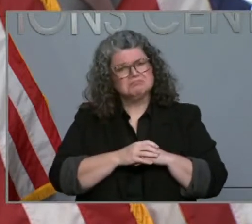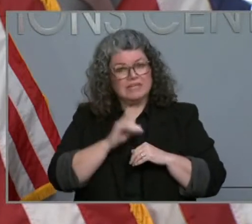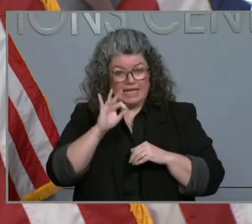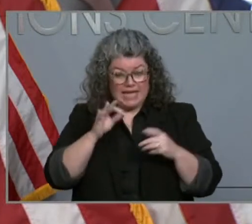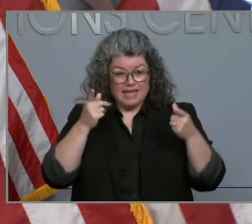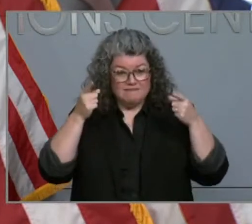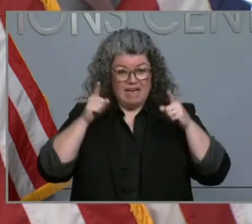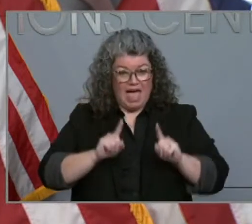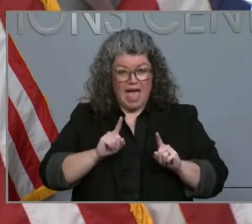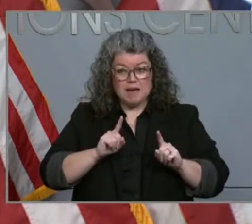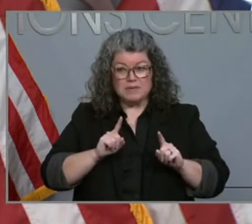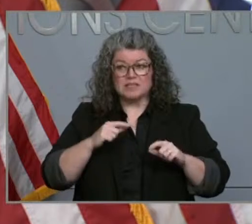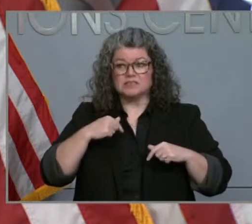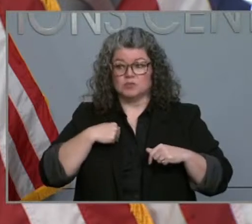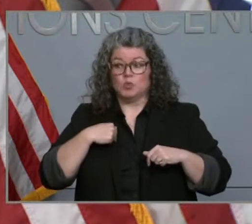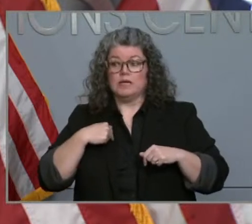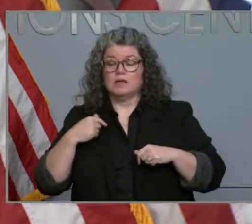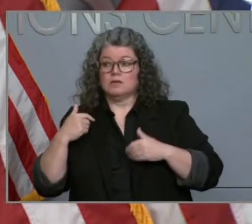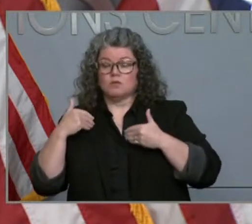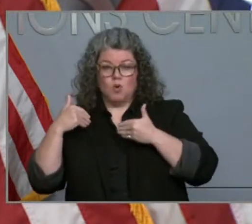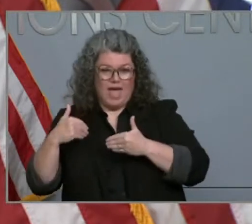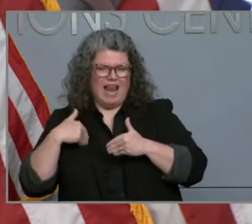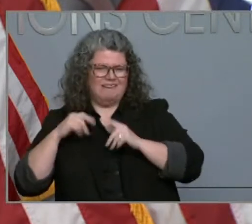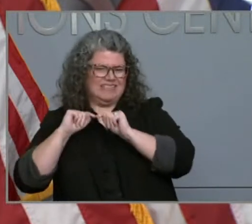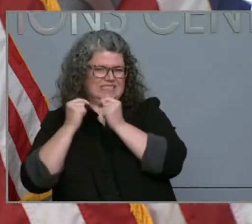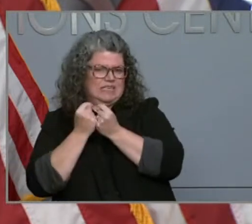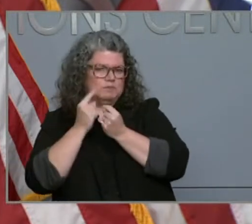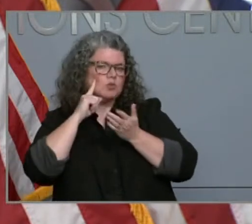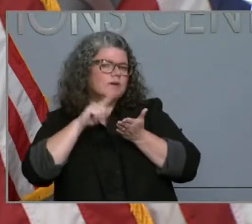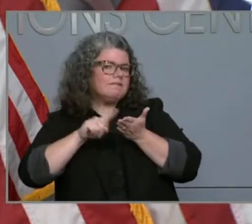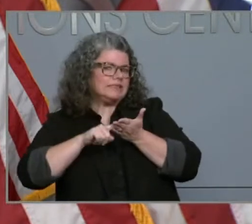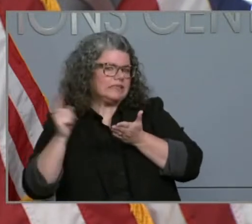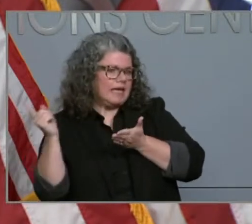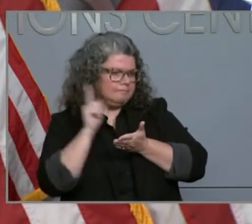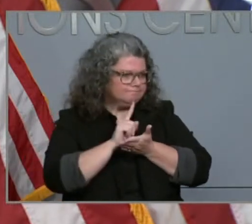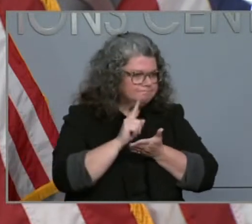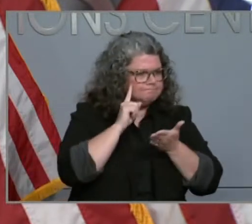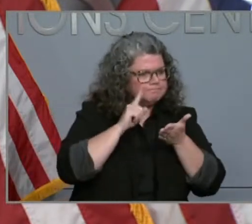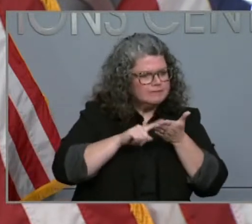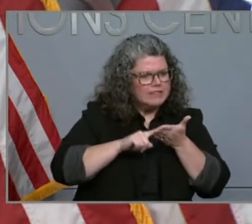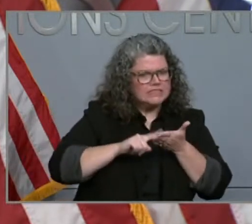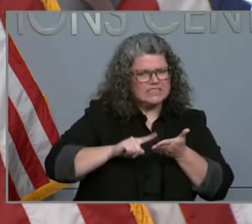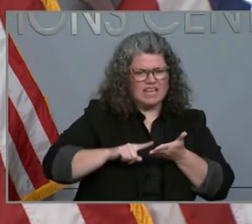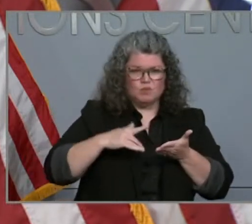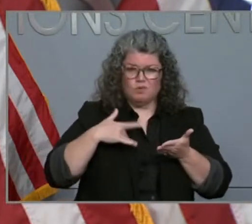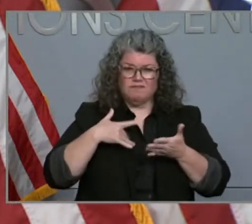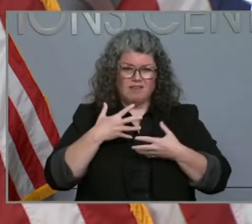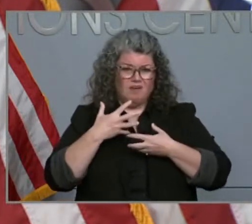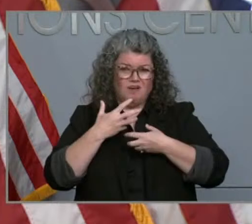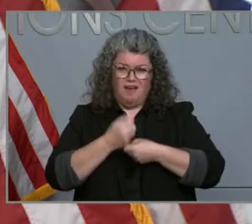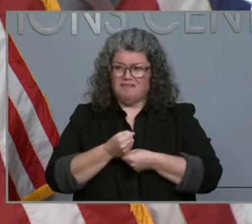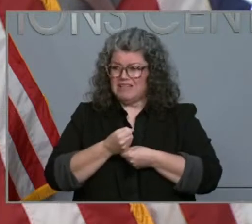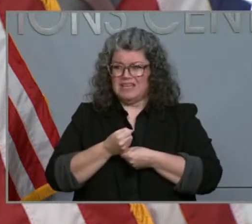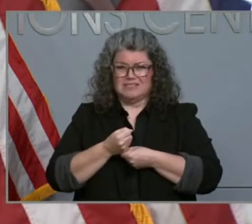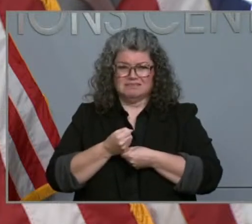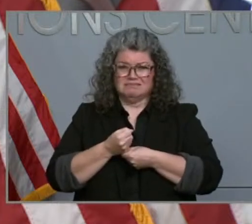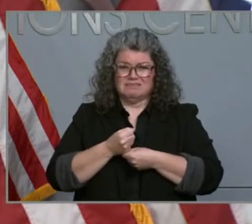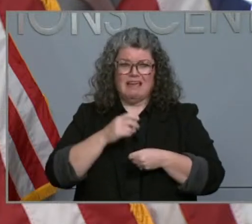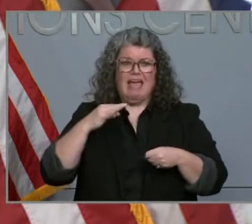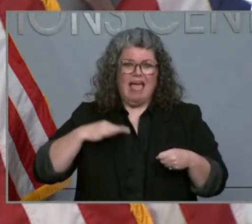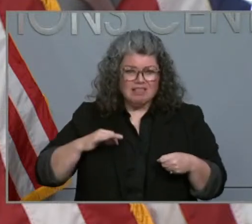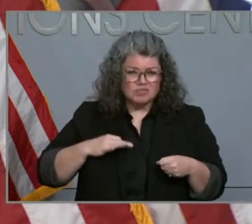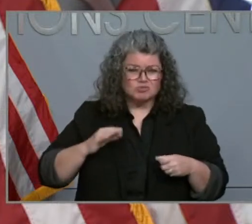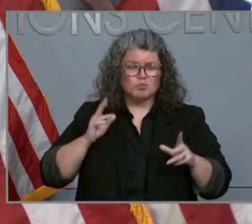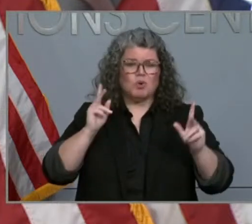had that suggested, our investigations team has checked into it. So we feel very confident that eligible